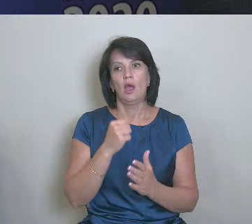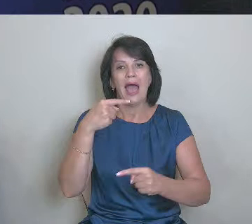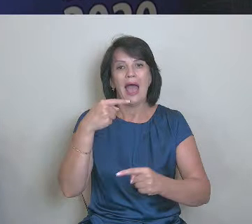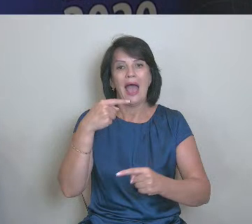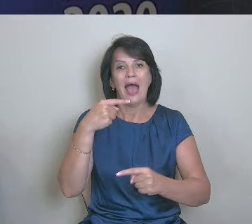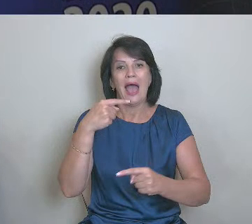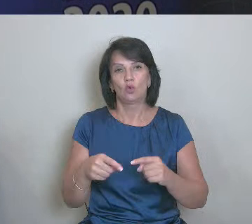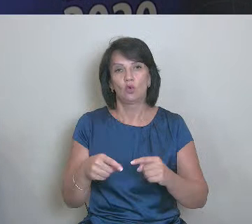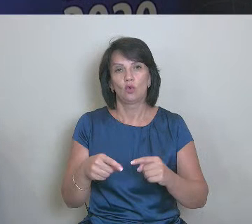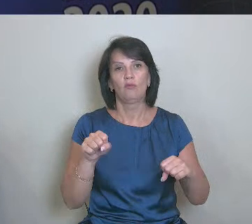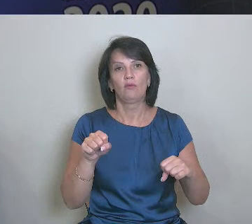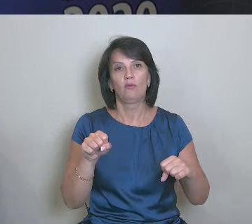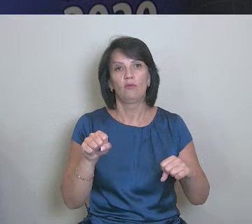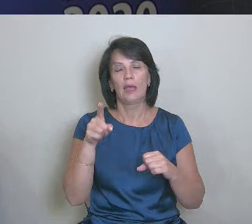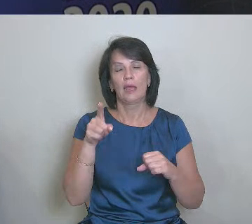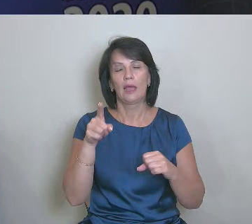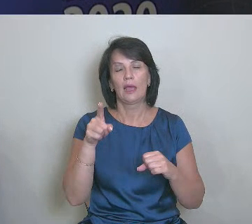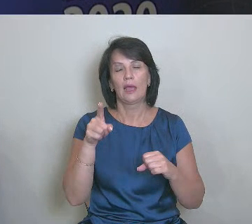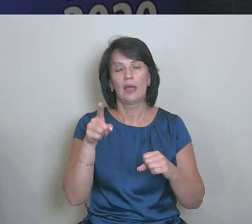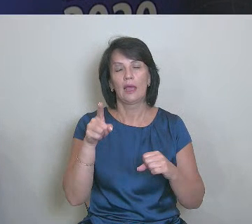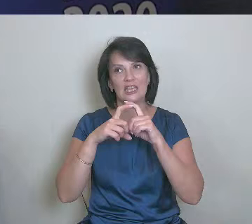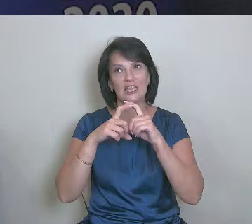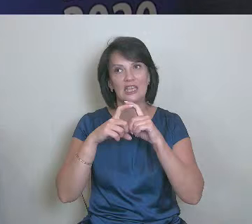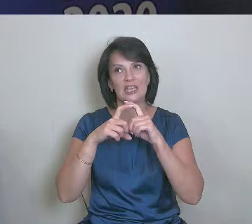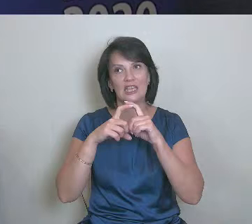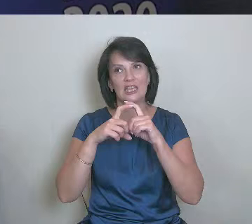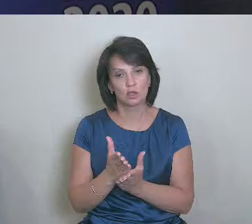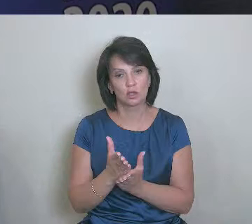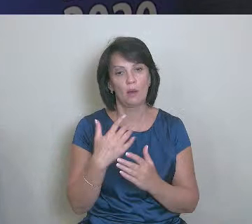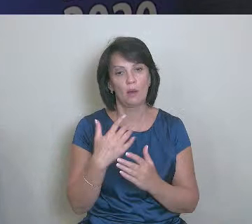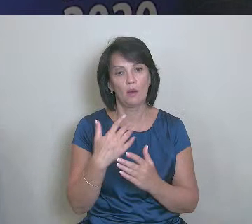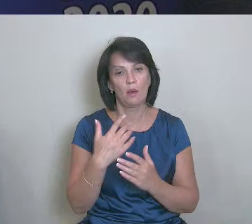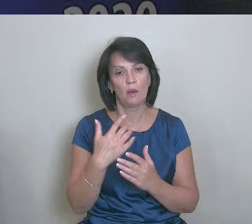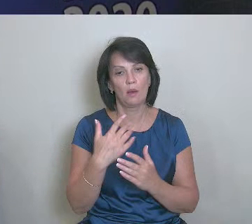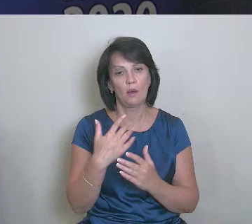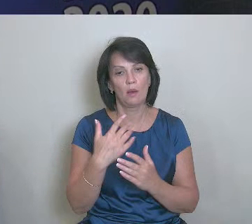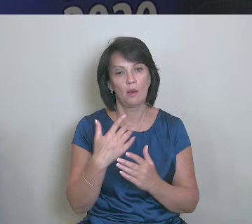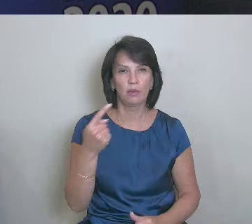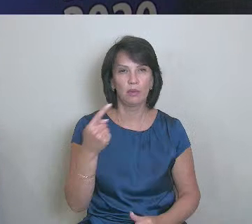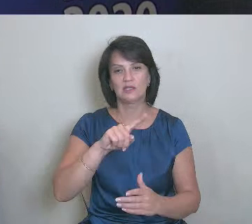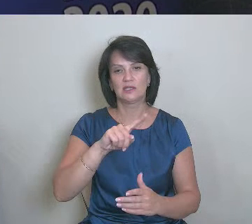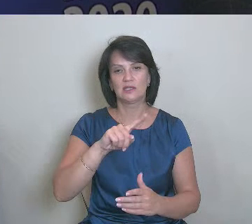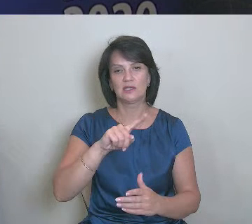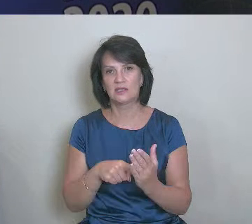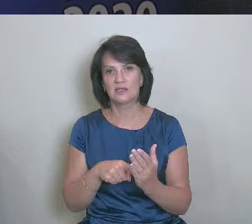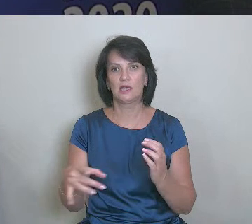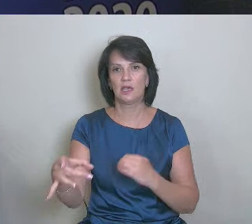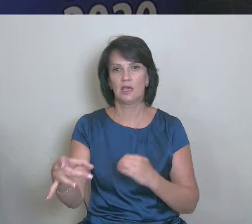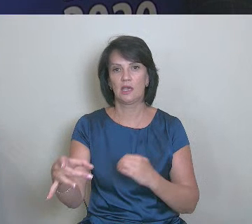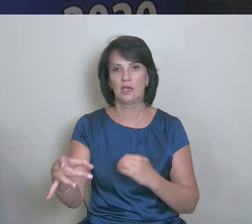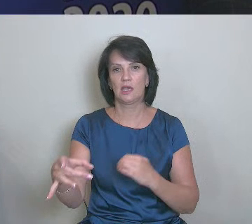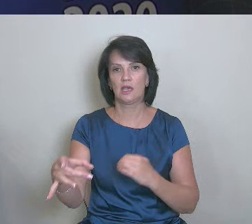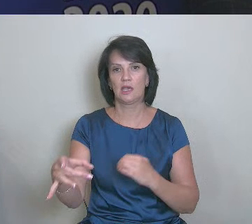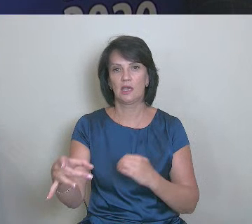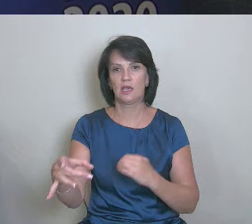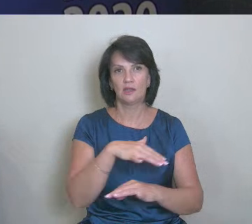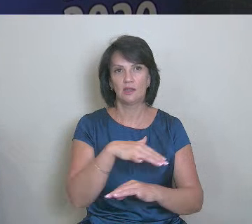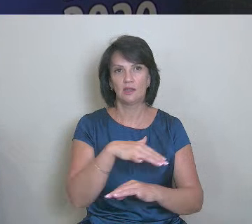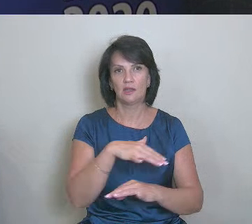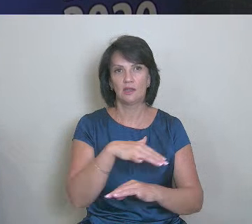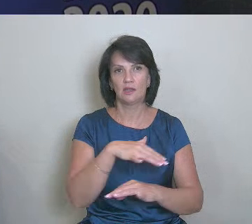for creating the legal framework and regulations. Institutional function also was important for us. We were forming